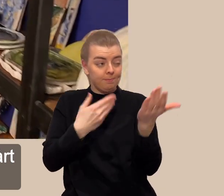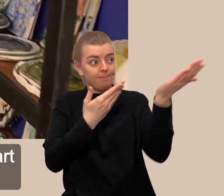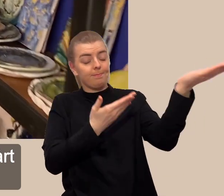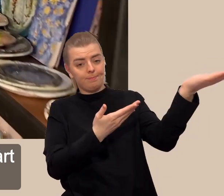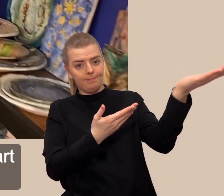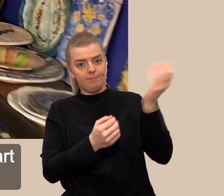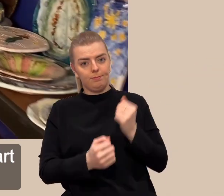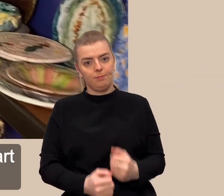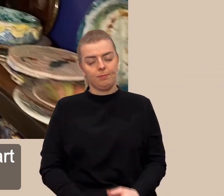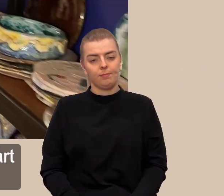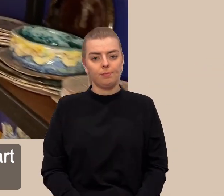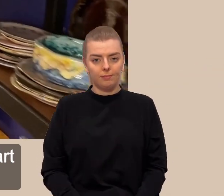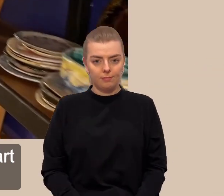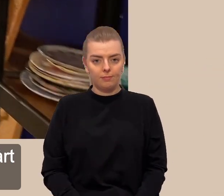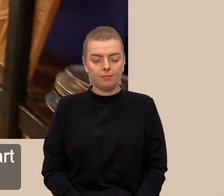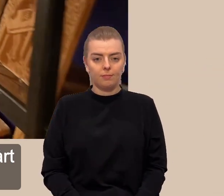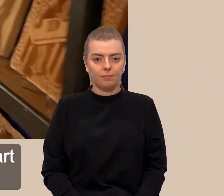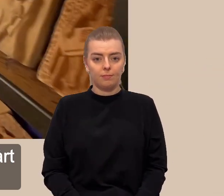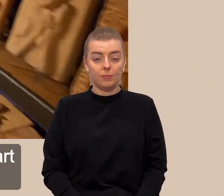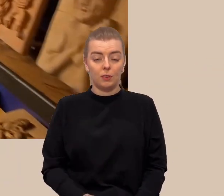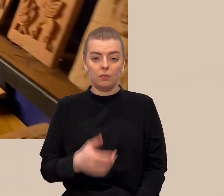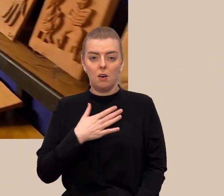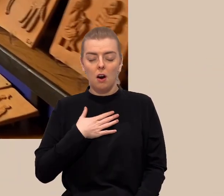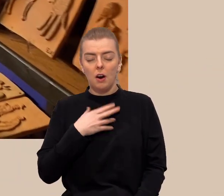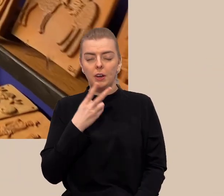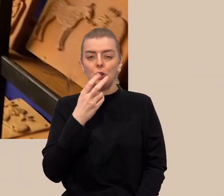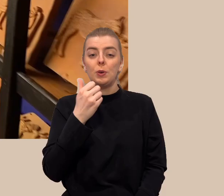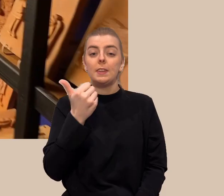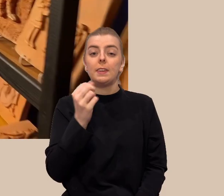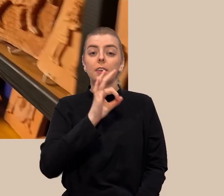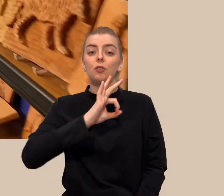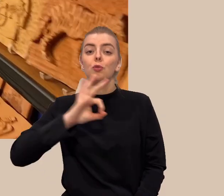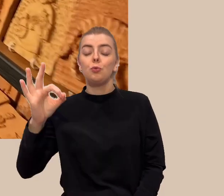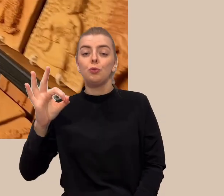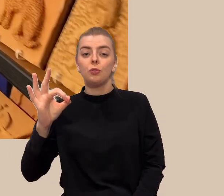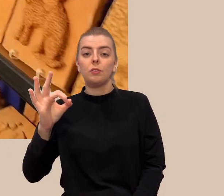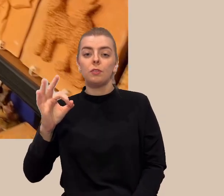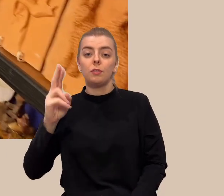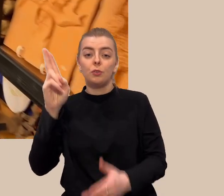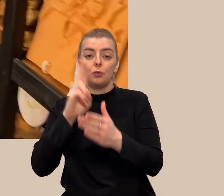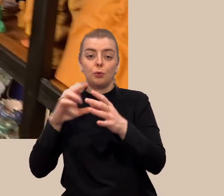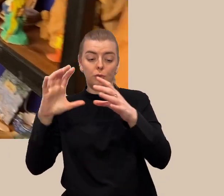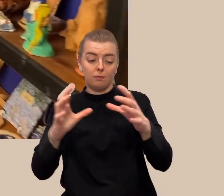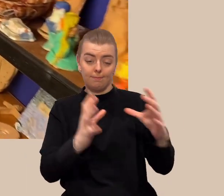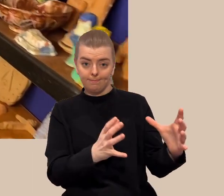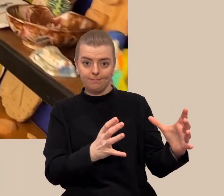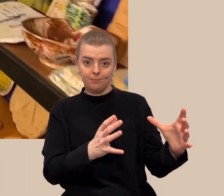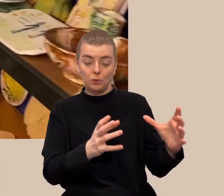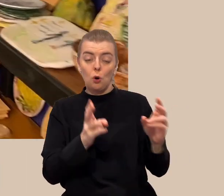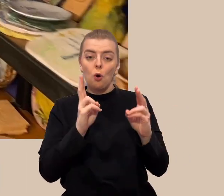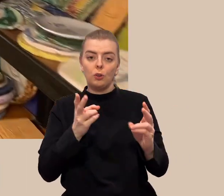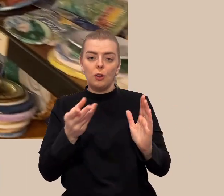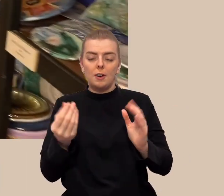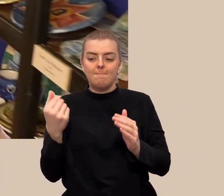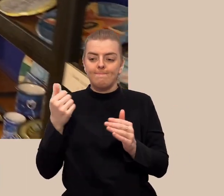our museum comes from that. And we have 26,000 pieces of art made by the